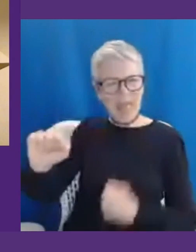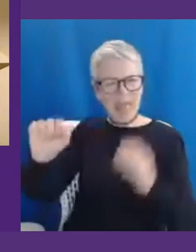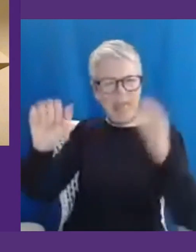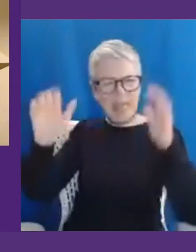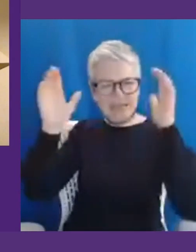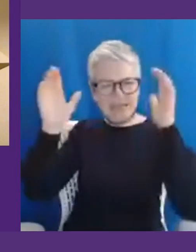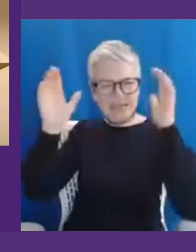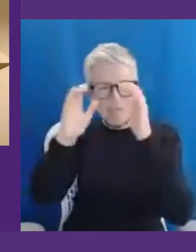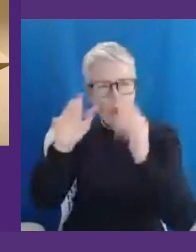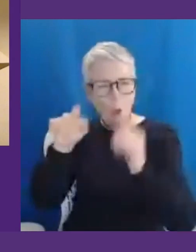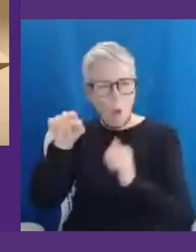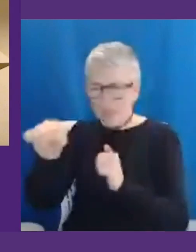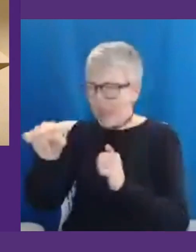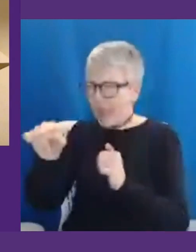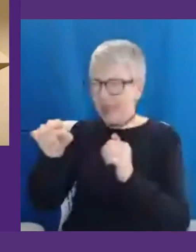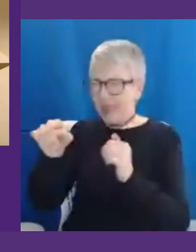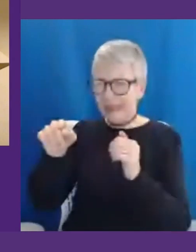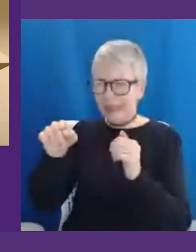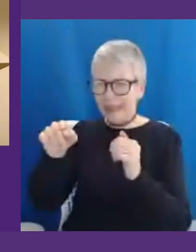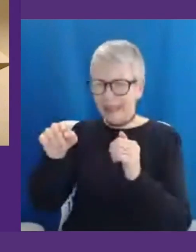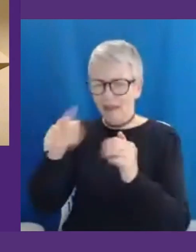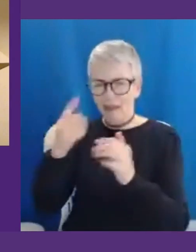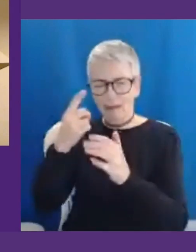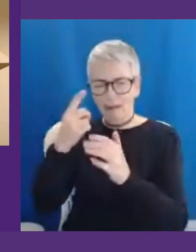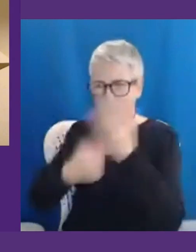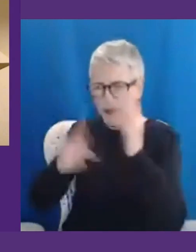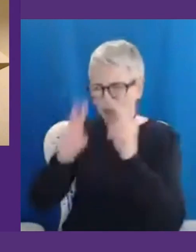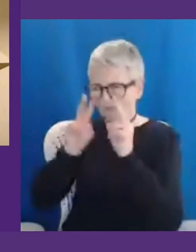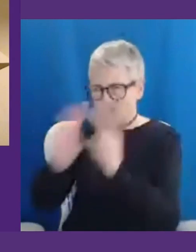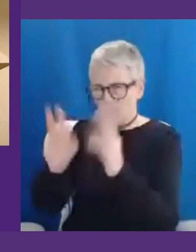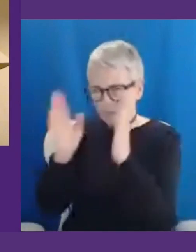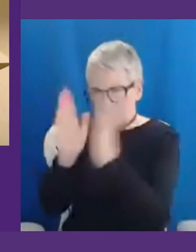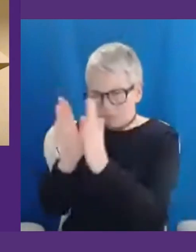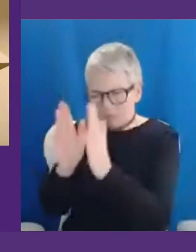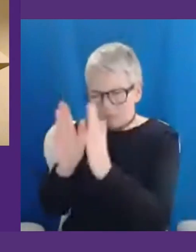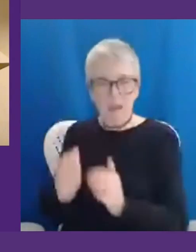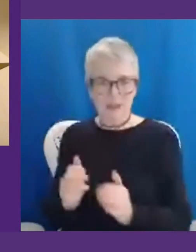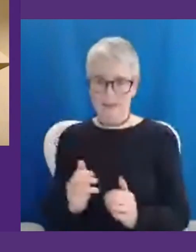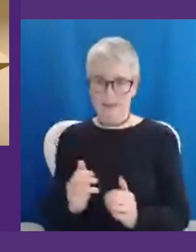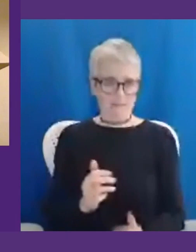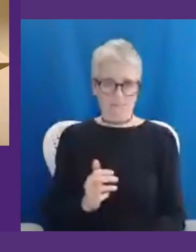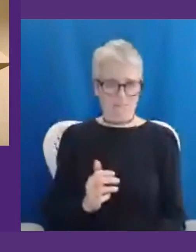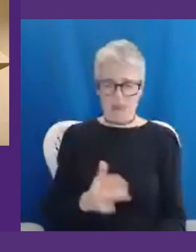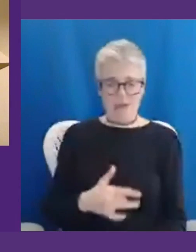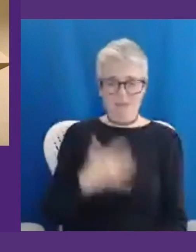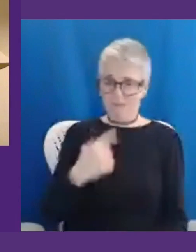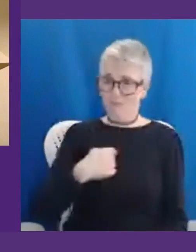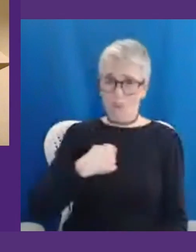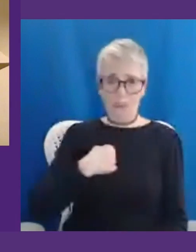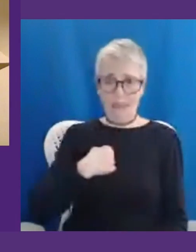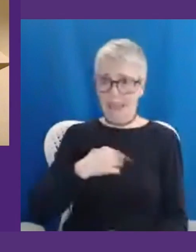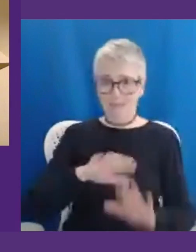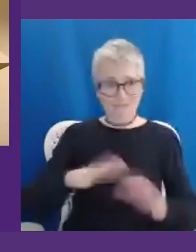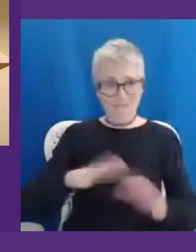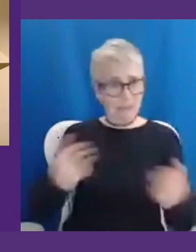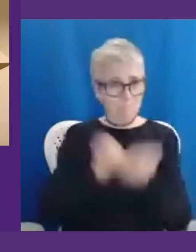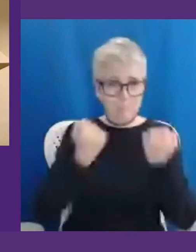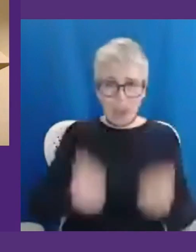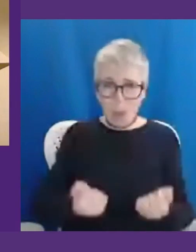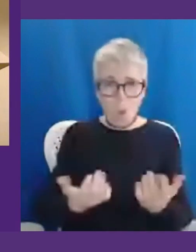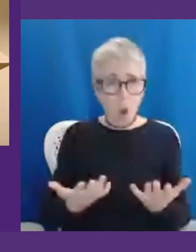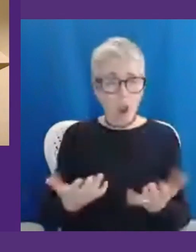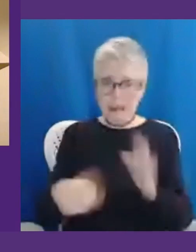I find it a very disempowering way and a very negative way to look at